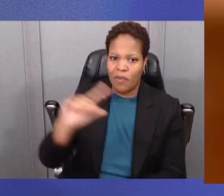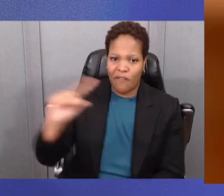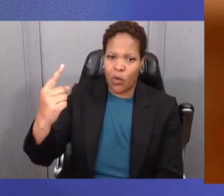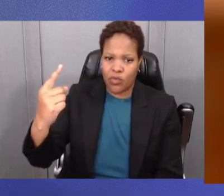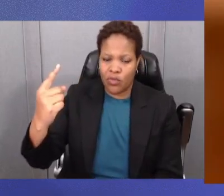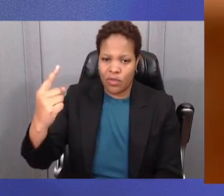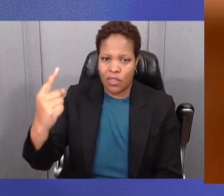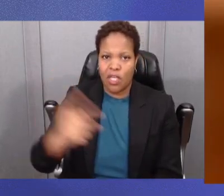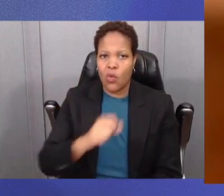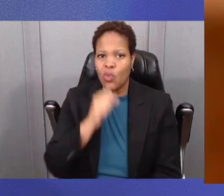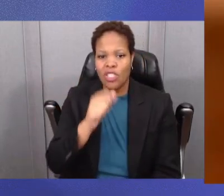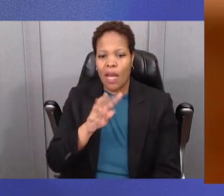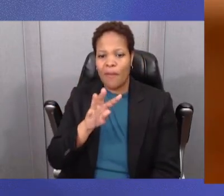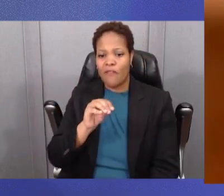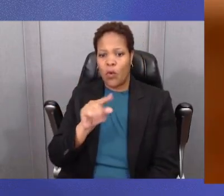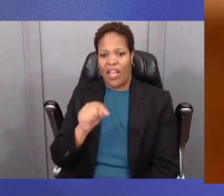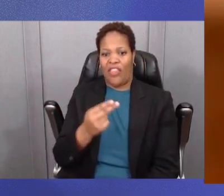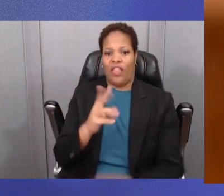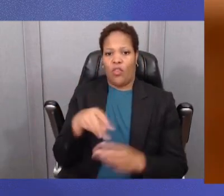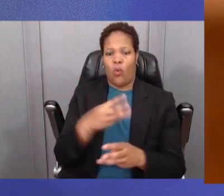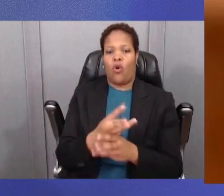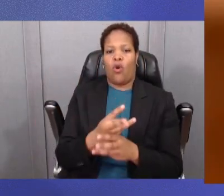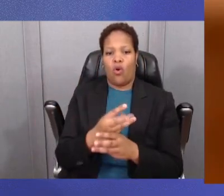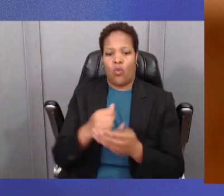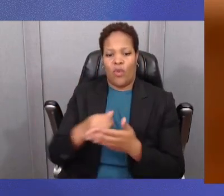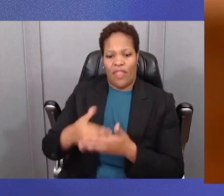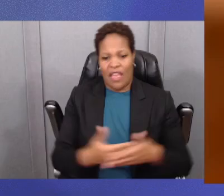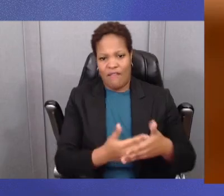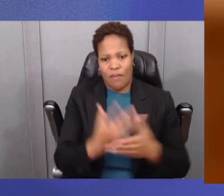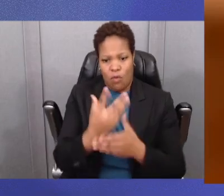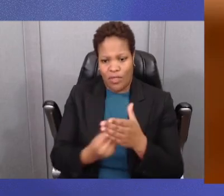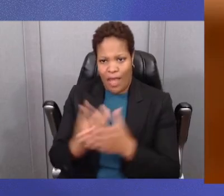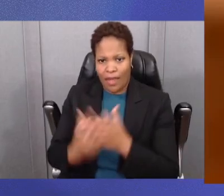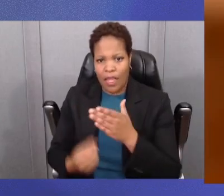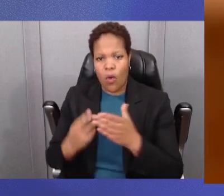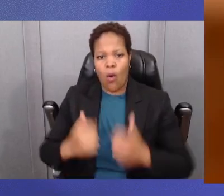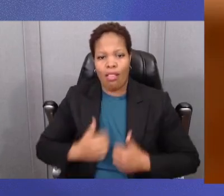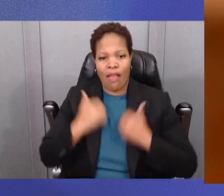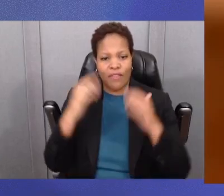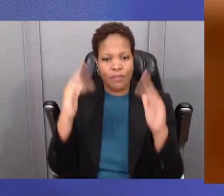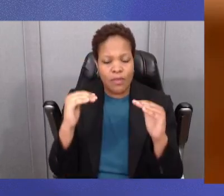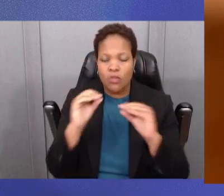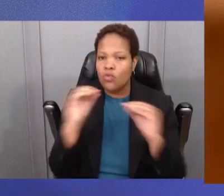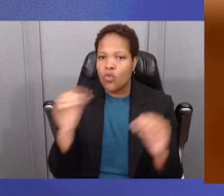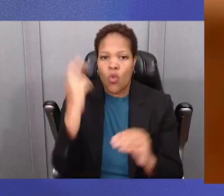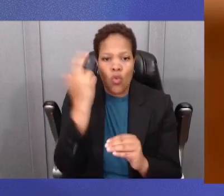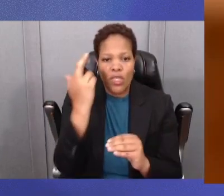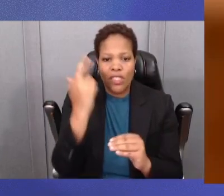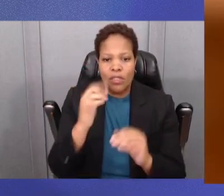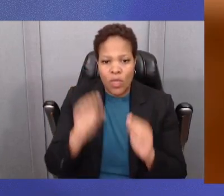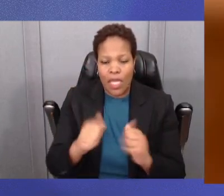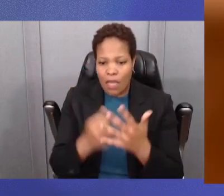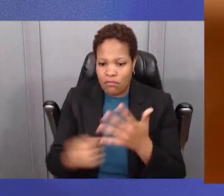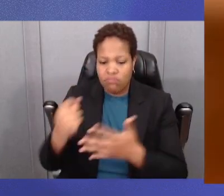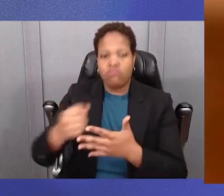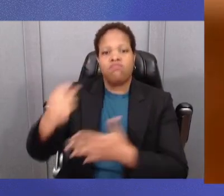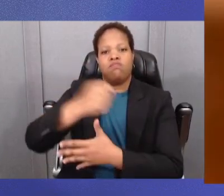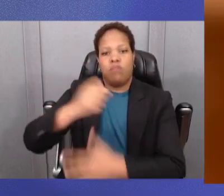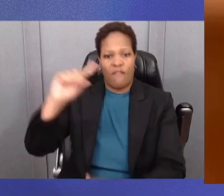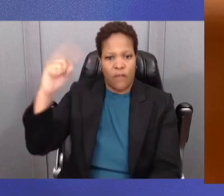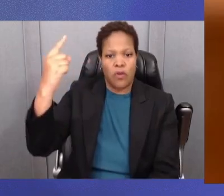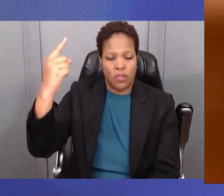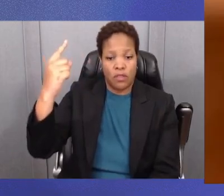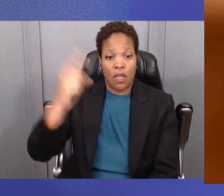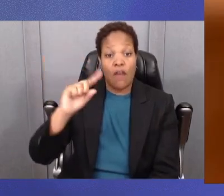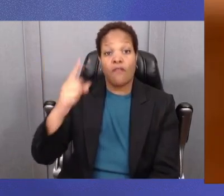in the world in infant mortality or life expectancy. There's no reason we can't be first, and first for everyone,